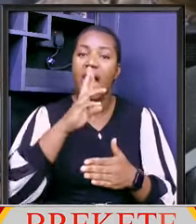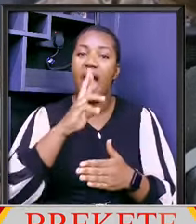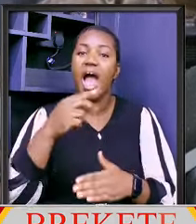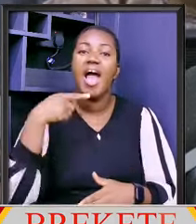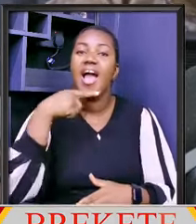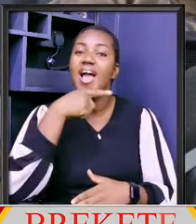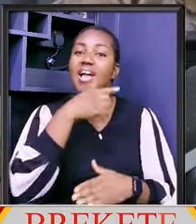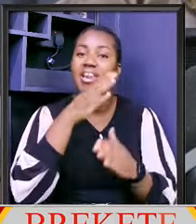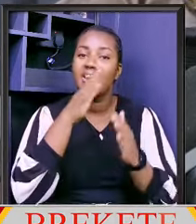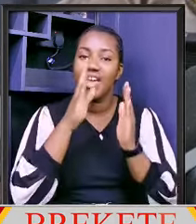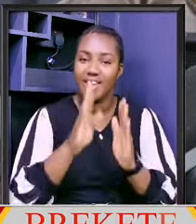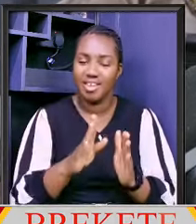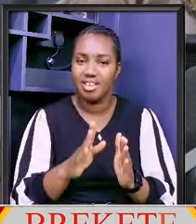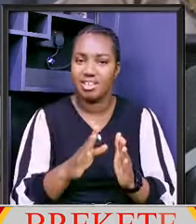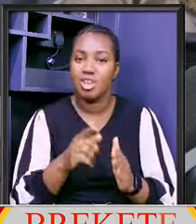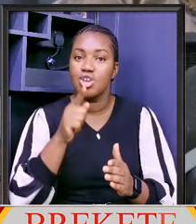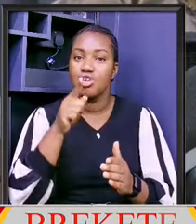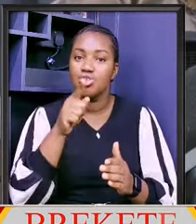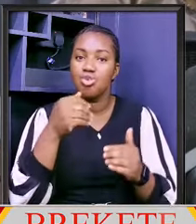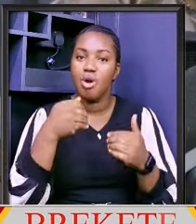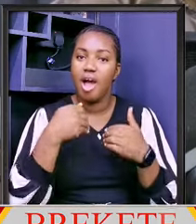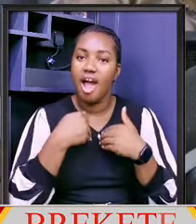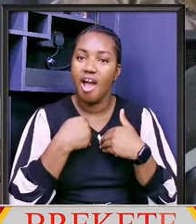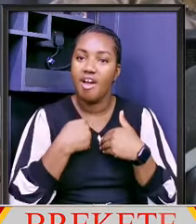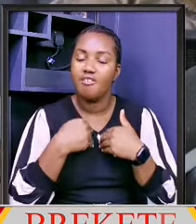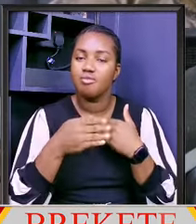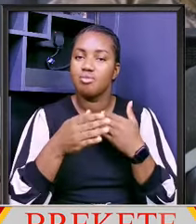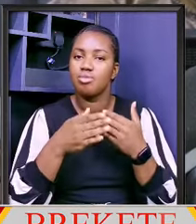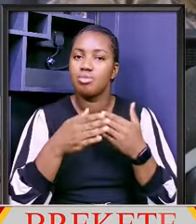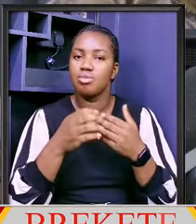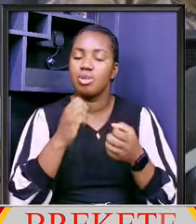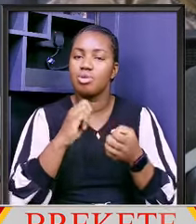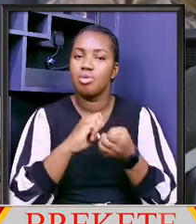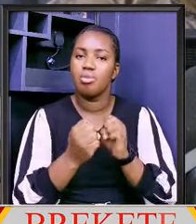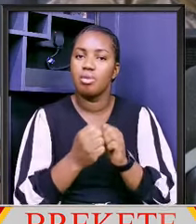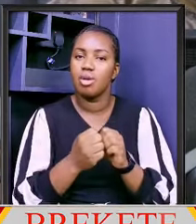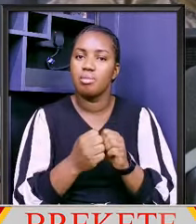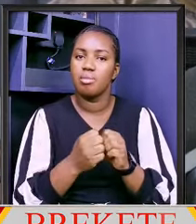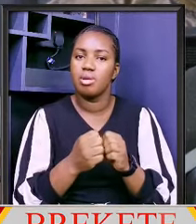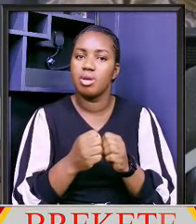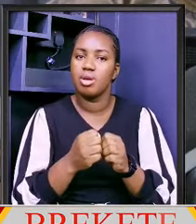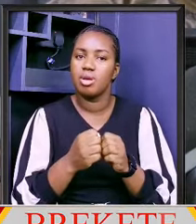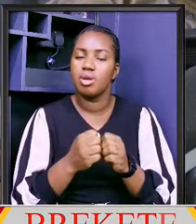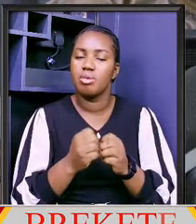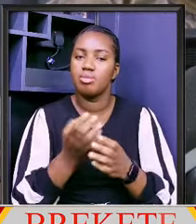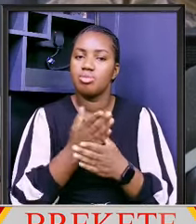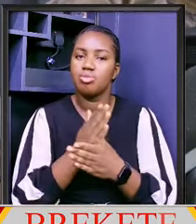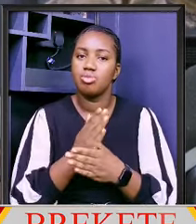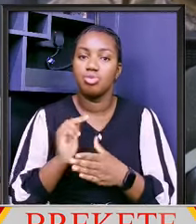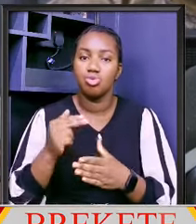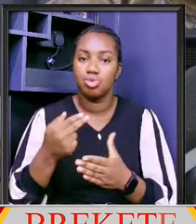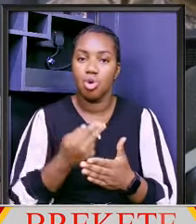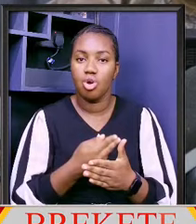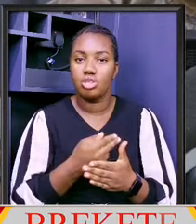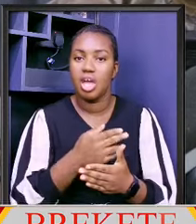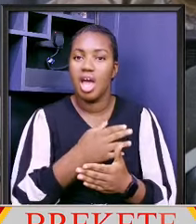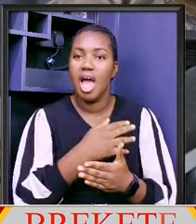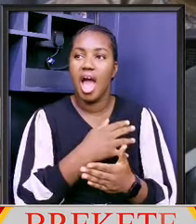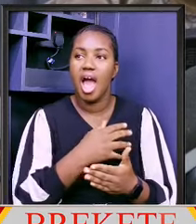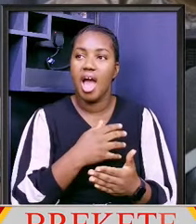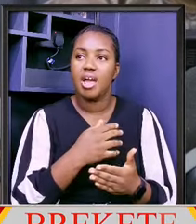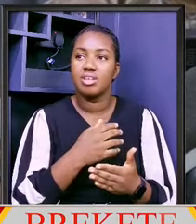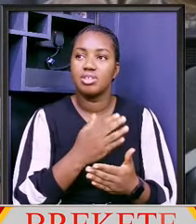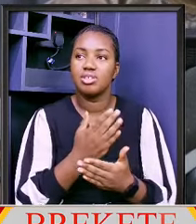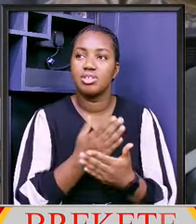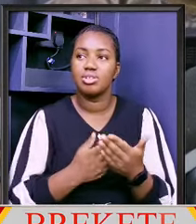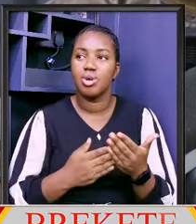within ourselves. There is no way you will be a government. Some people, they will want to rubbish your leadership. You will tell them no.